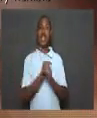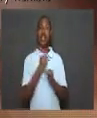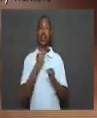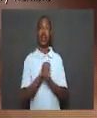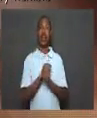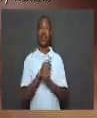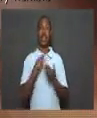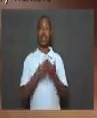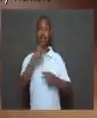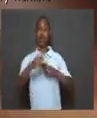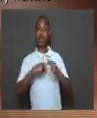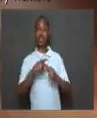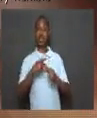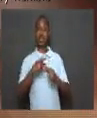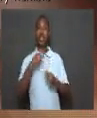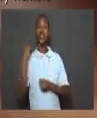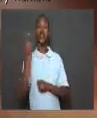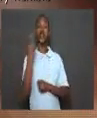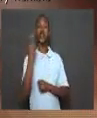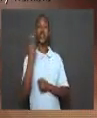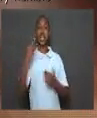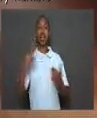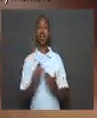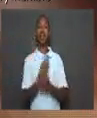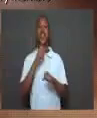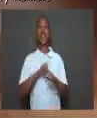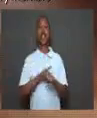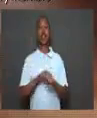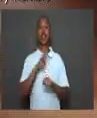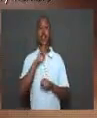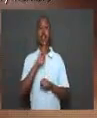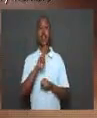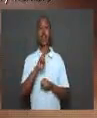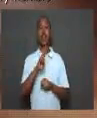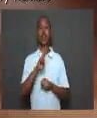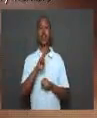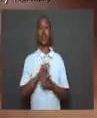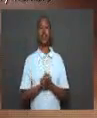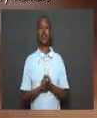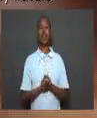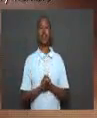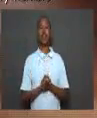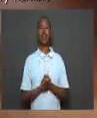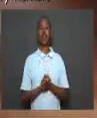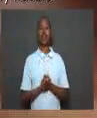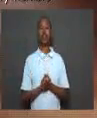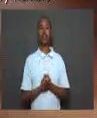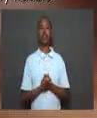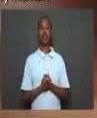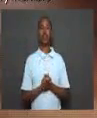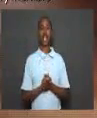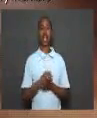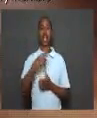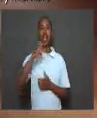tanning, the barks that are used in modern times are chestnut, oak,